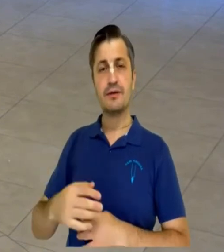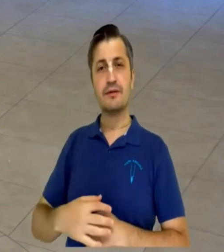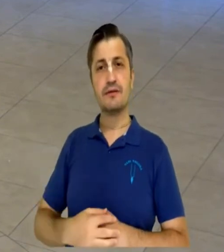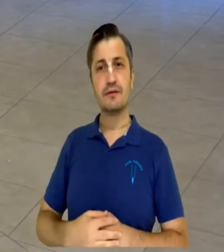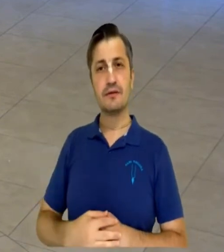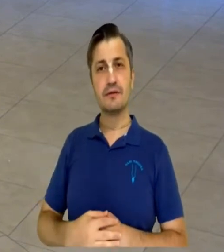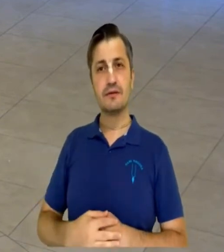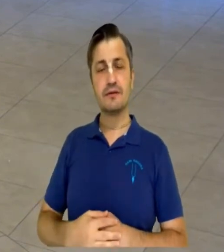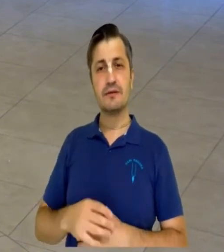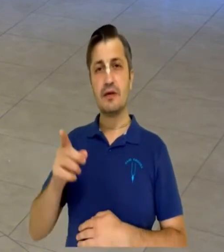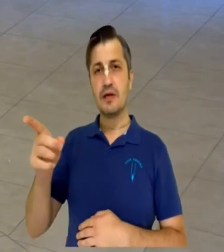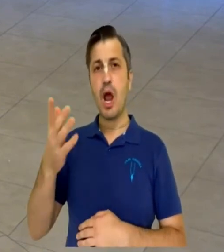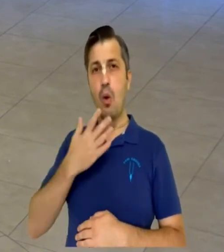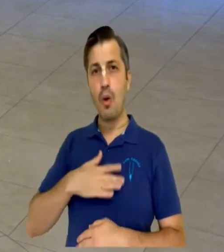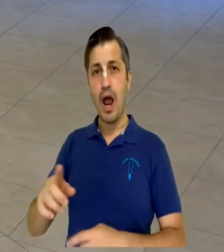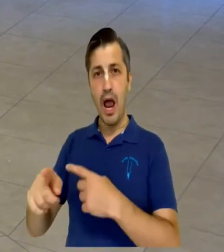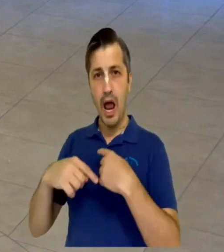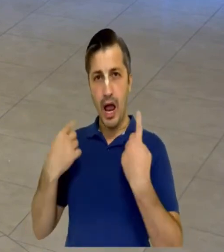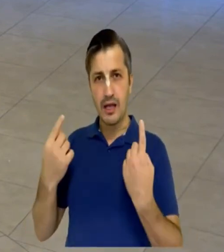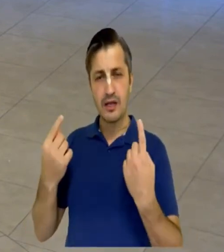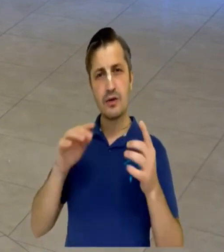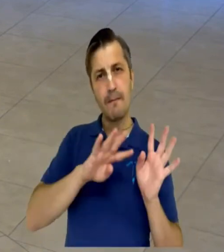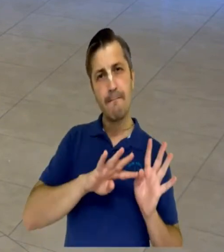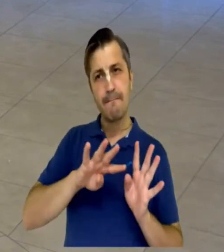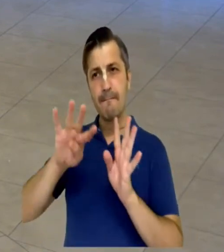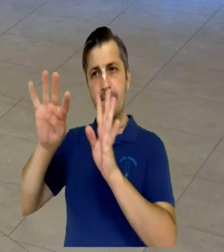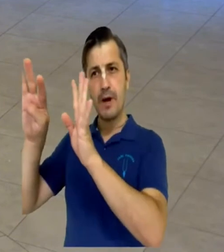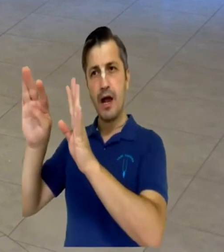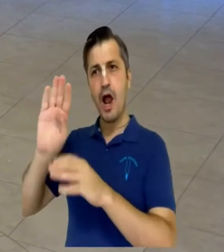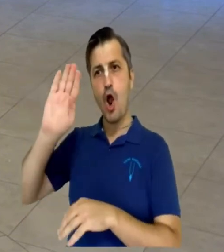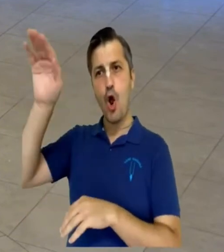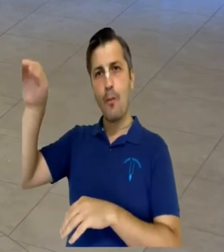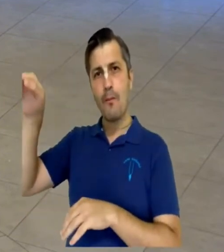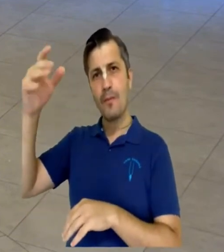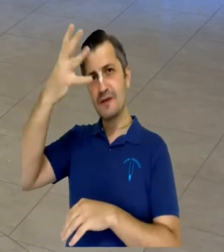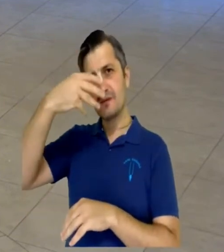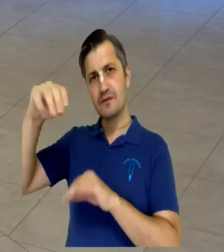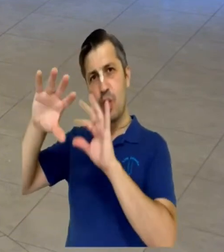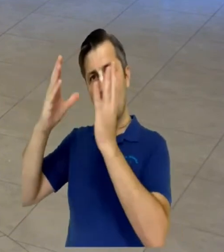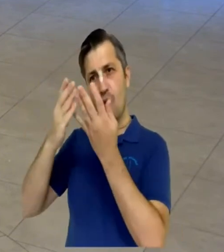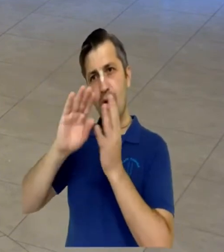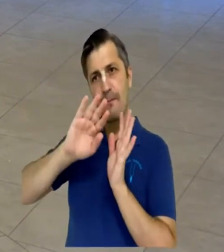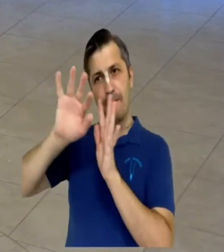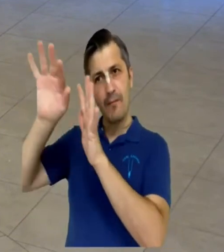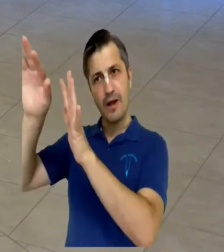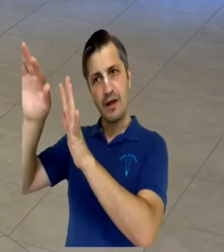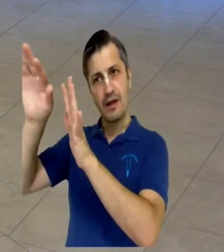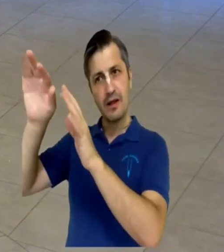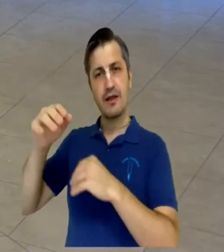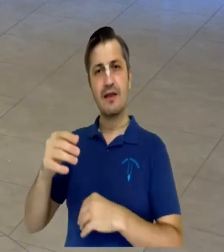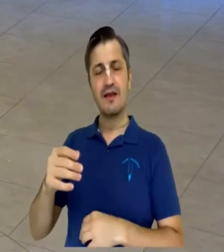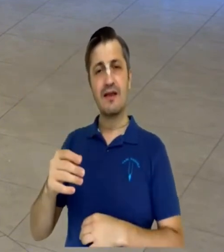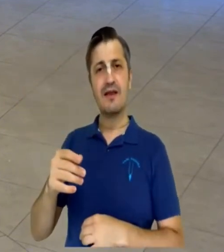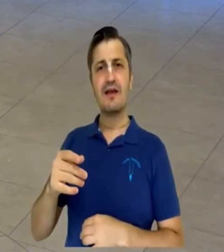wants us to go back to the spiritual world, and he wants us to love him.